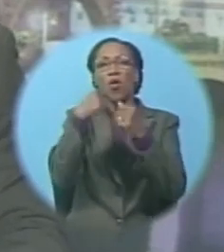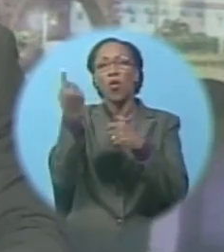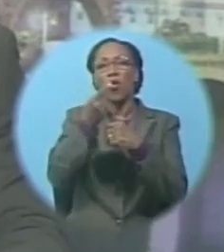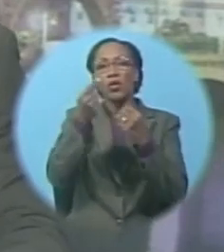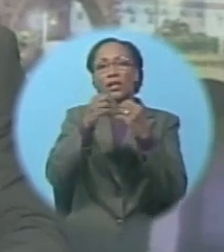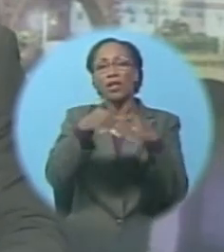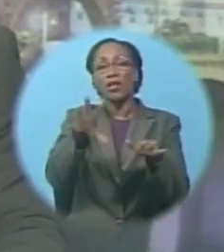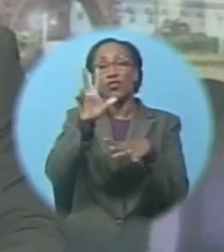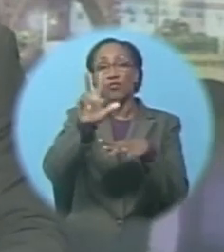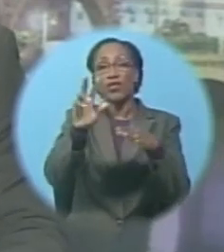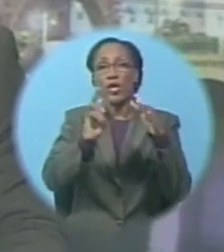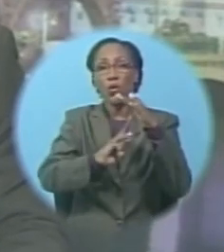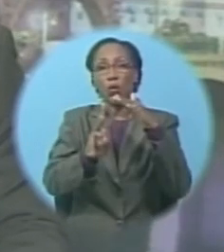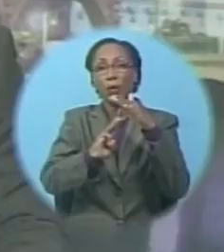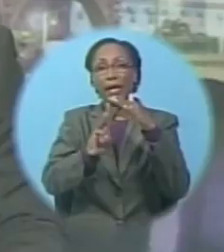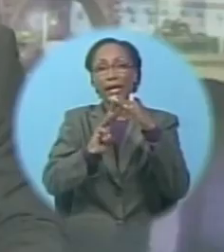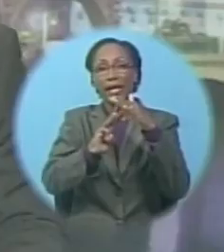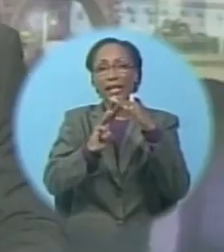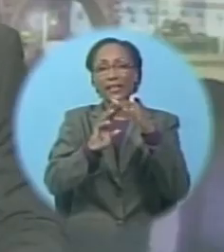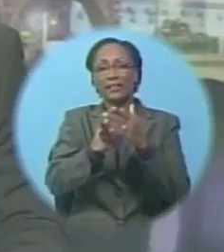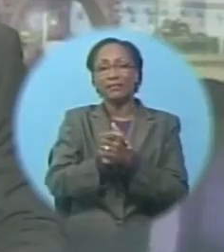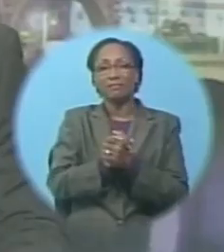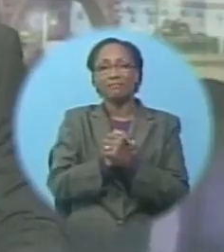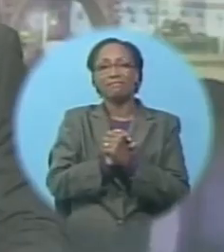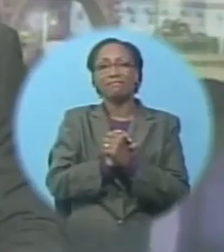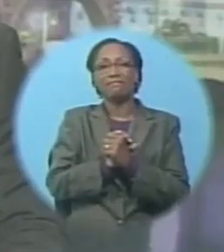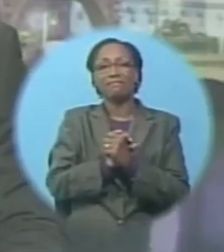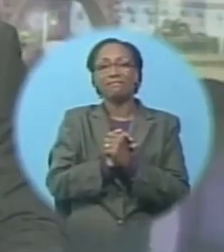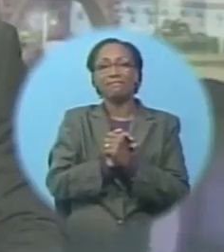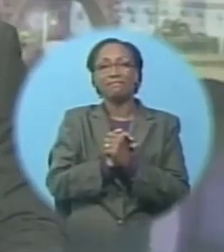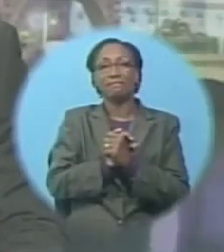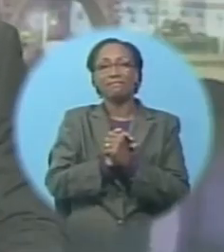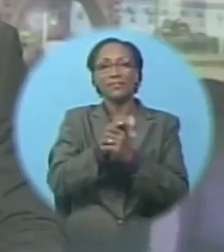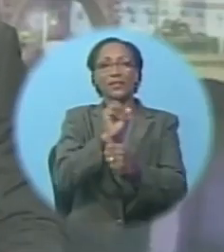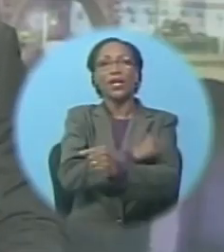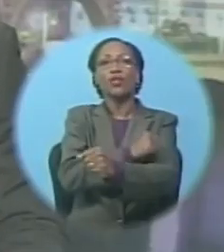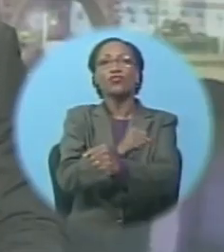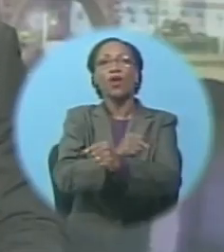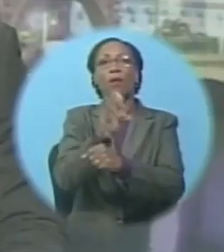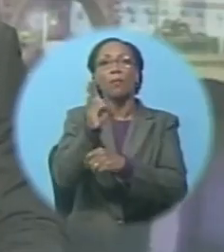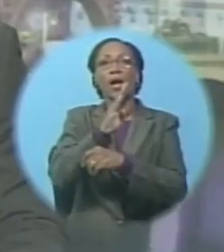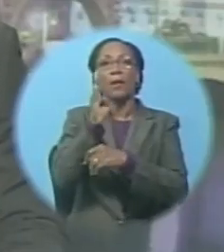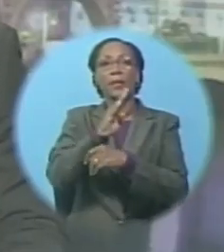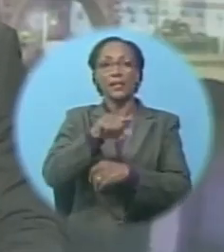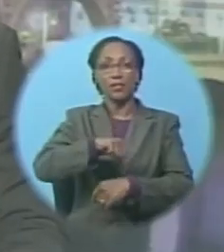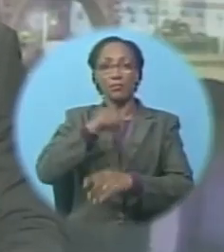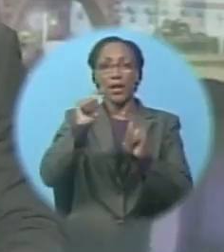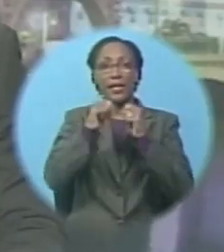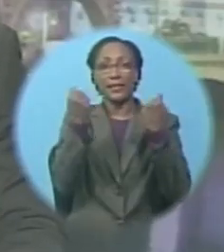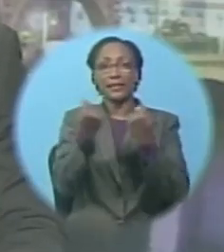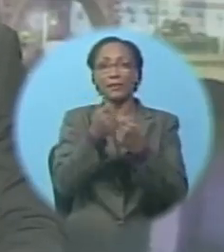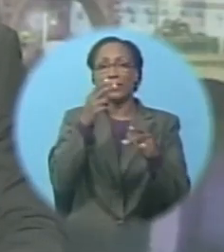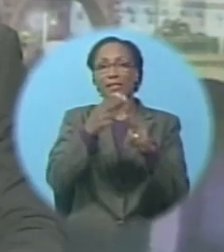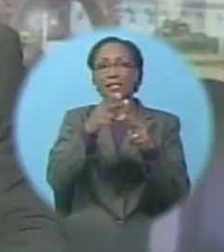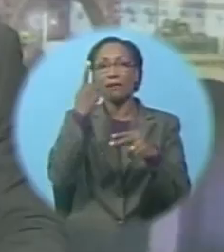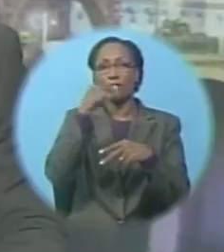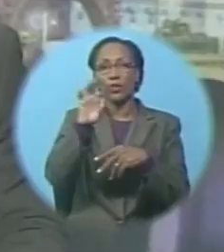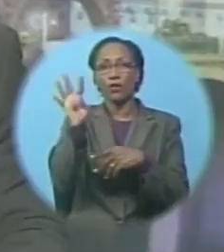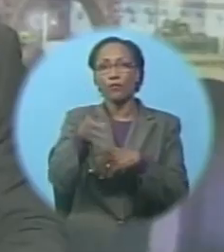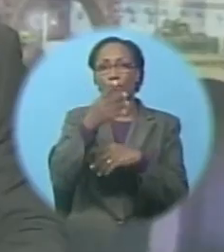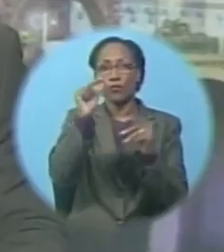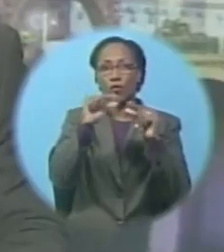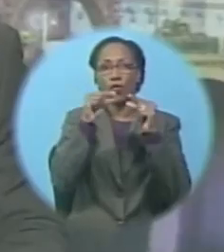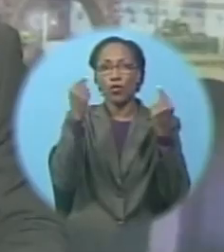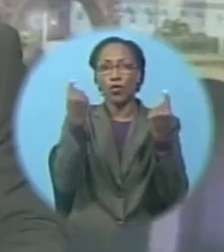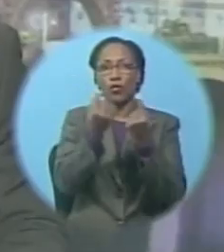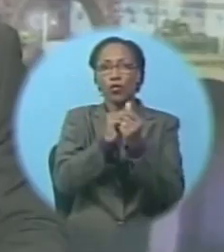for West Terrence with 40 not out. Well, a strong Barbados Pride team has been named for the 4th round clash in